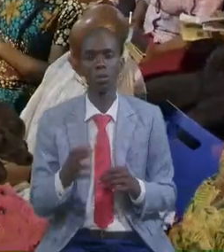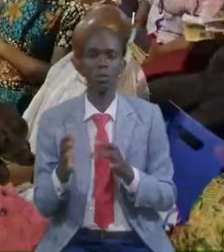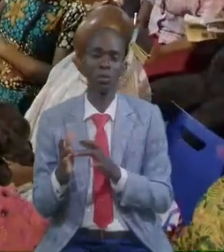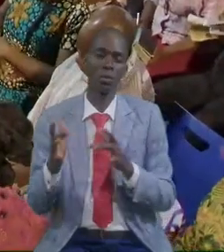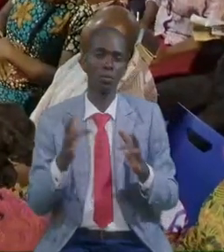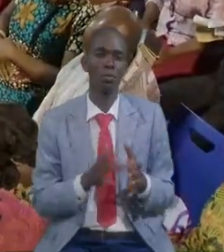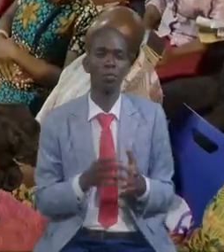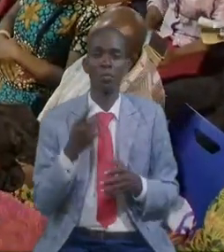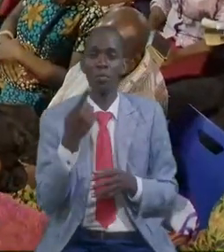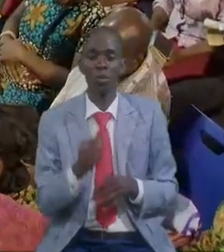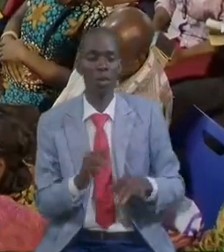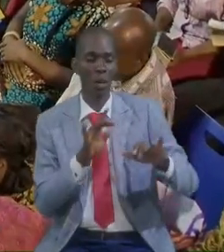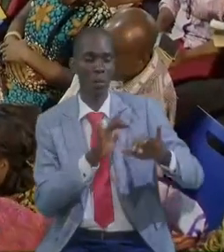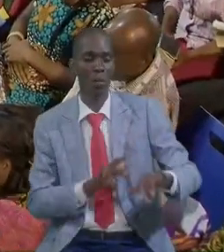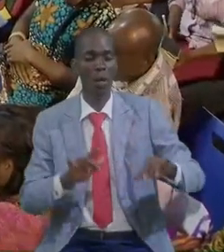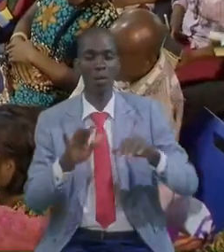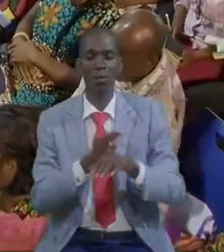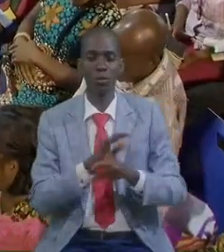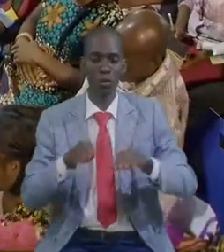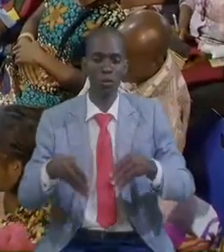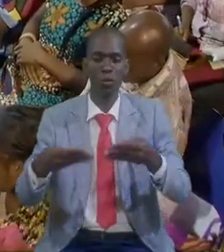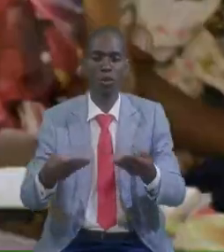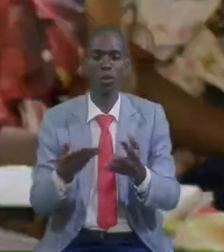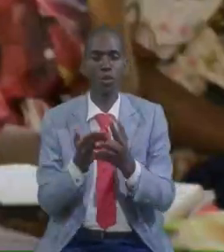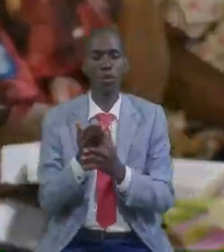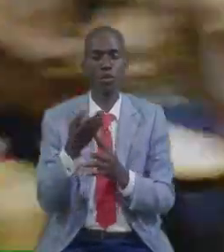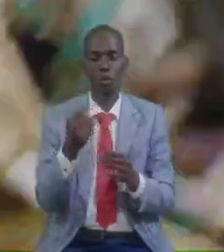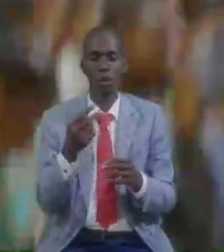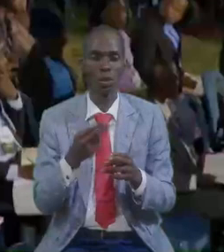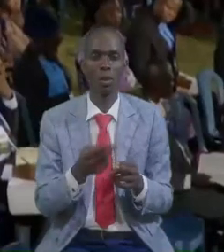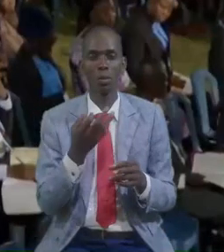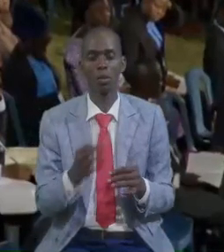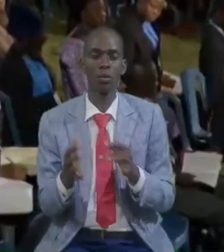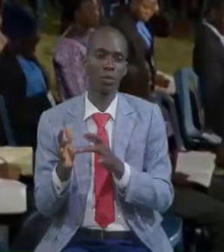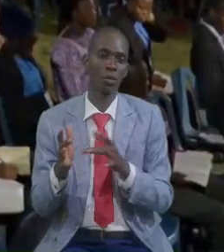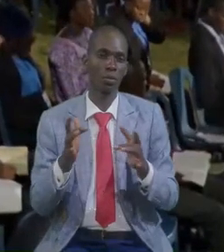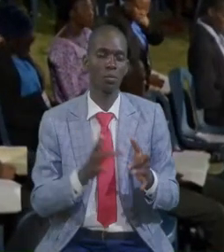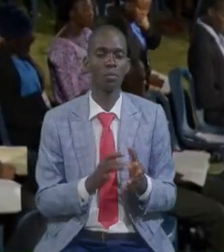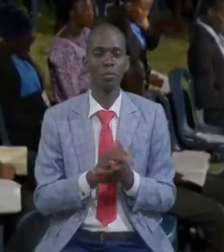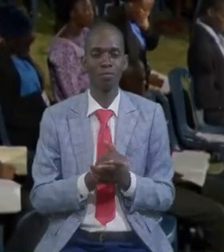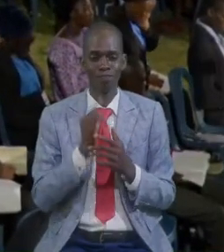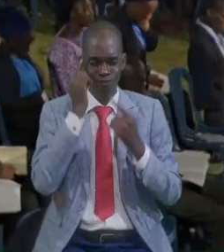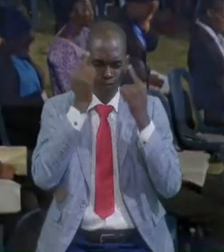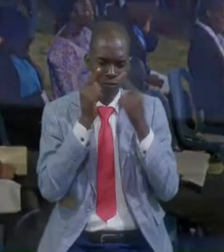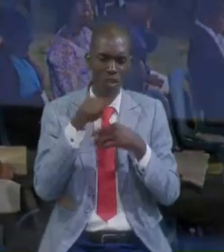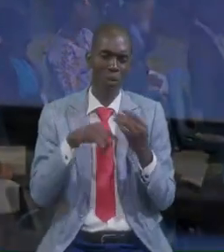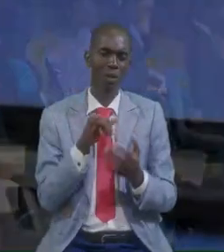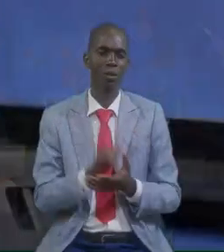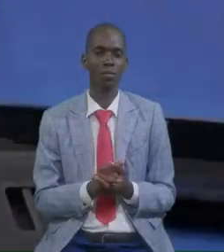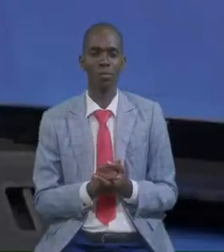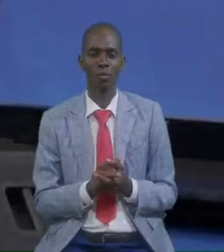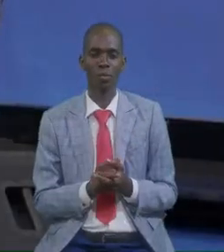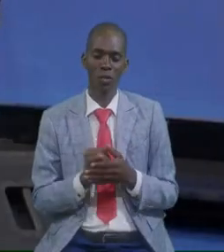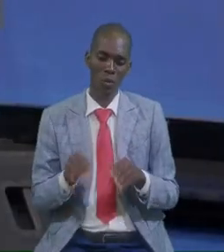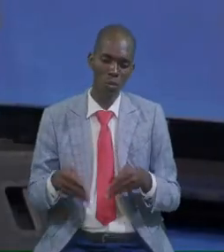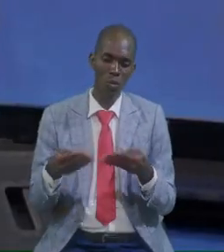The merciful provisions through the name of Jesus. Think about that. provision